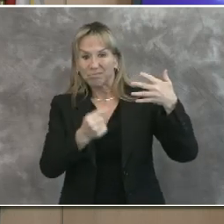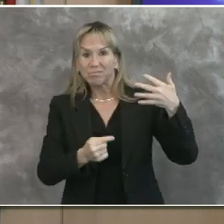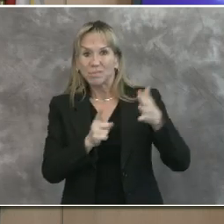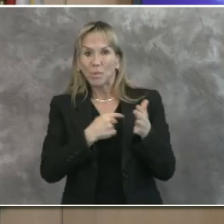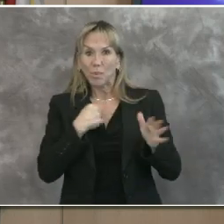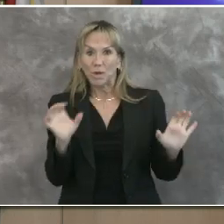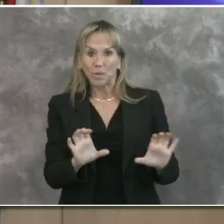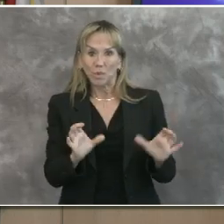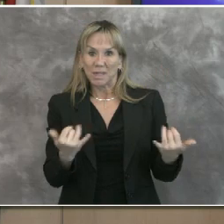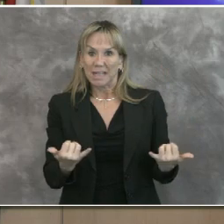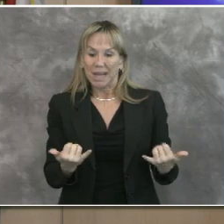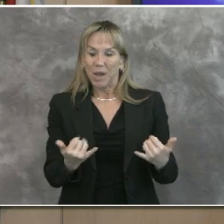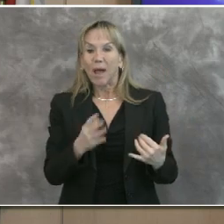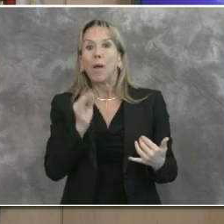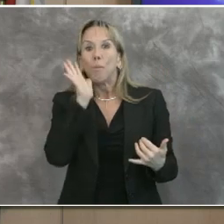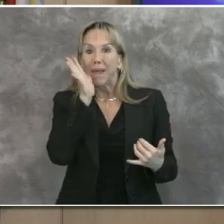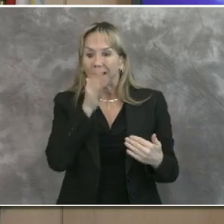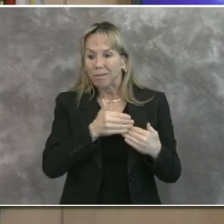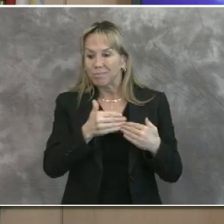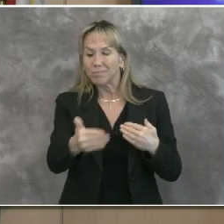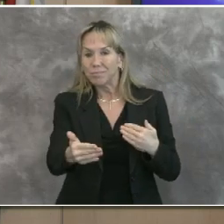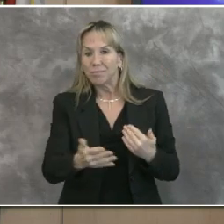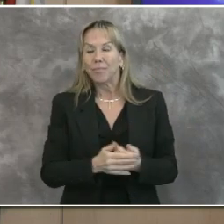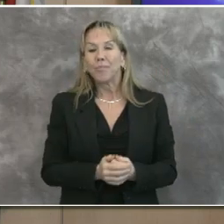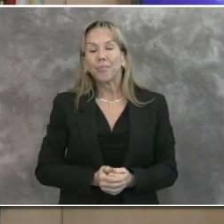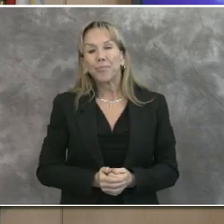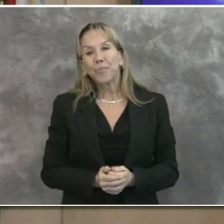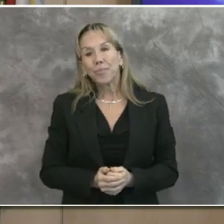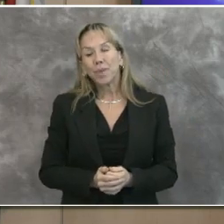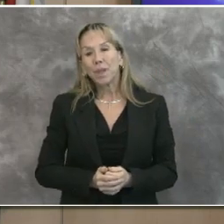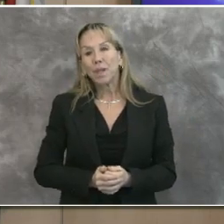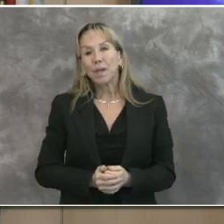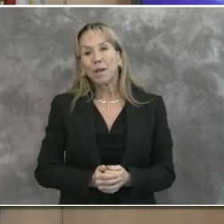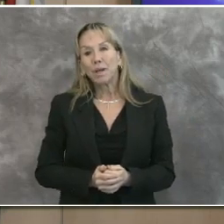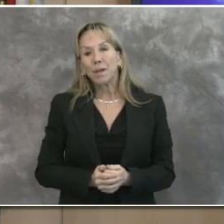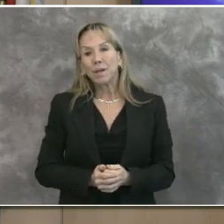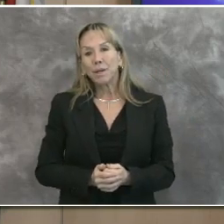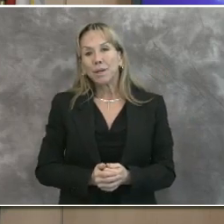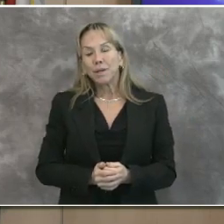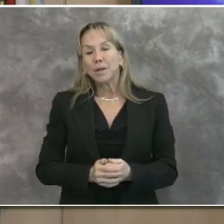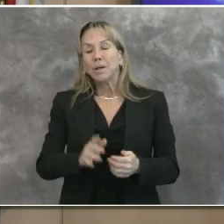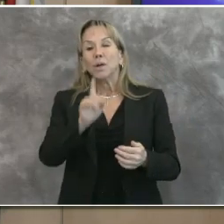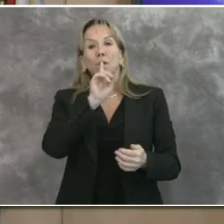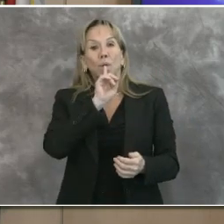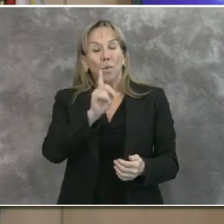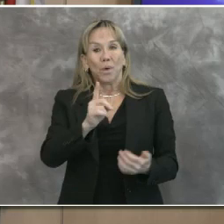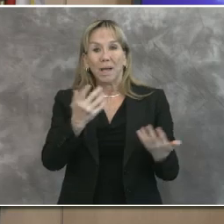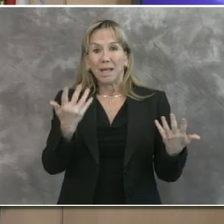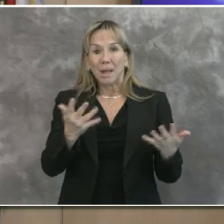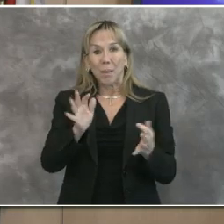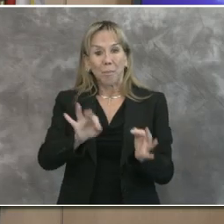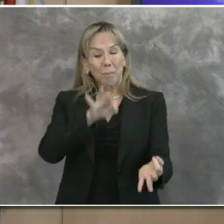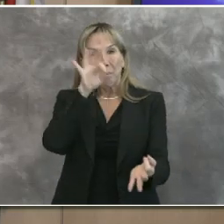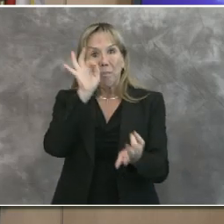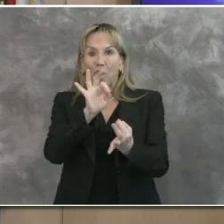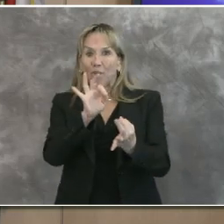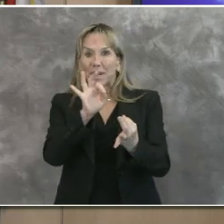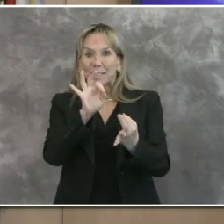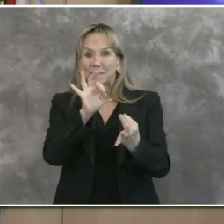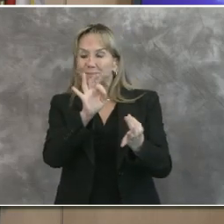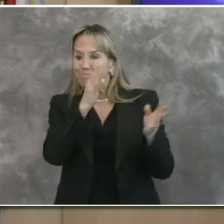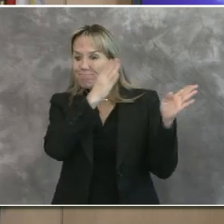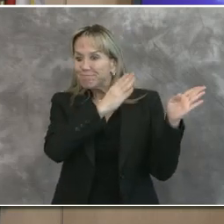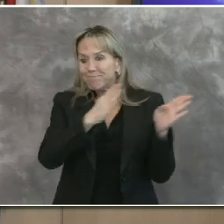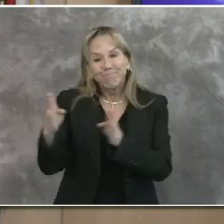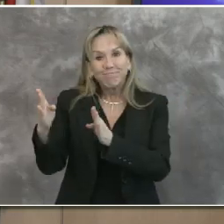taken and are likely to be taken in the coming weeks and months. The simple fact is there is no perfect way to address